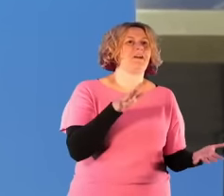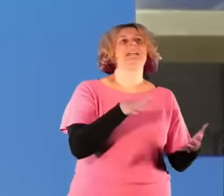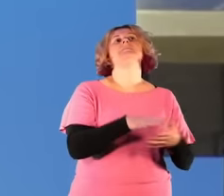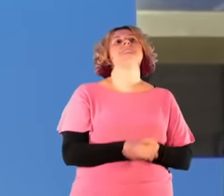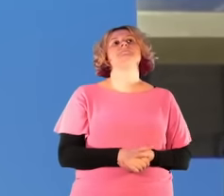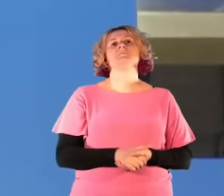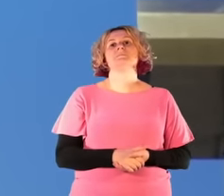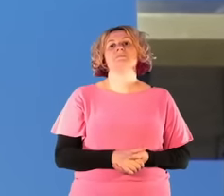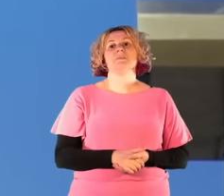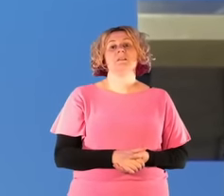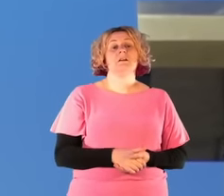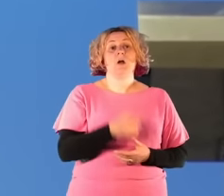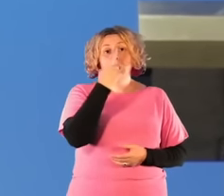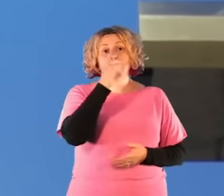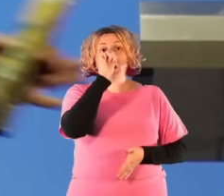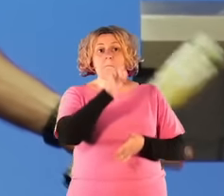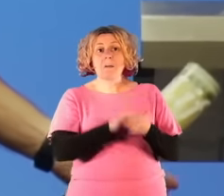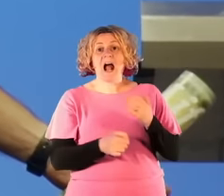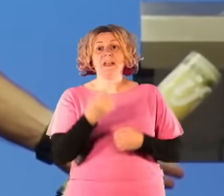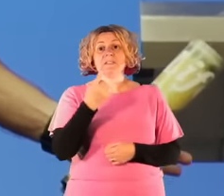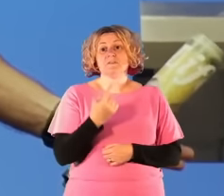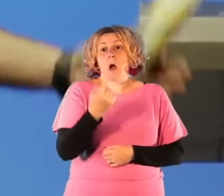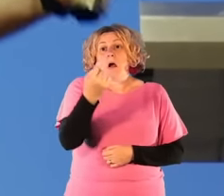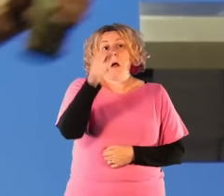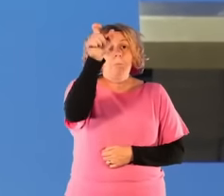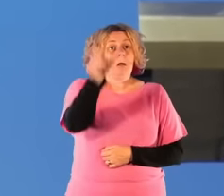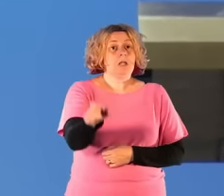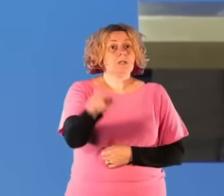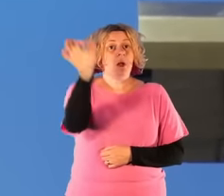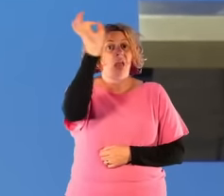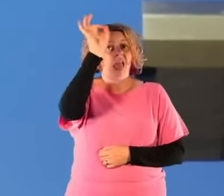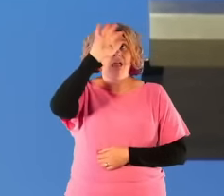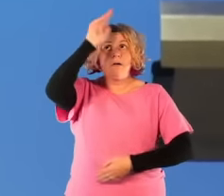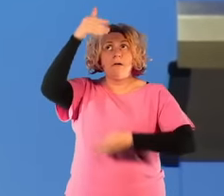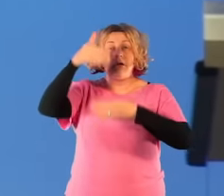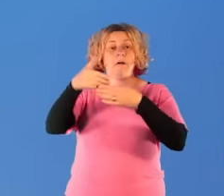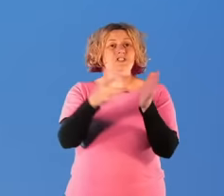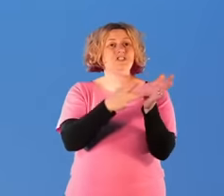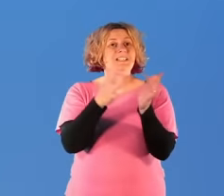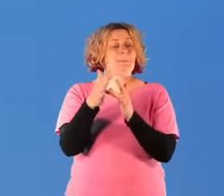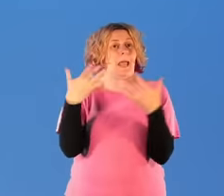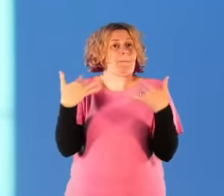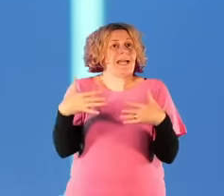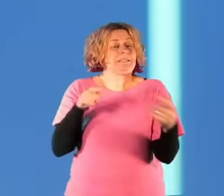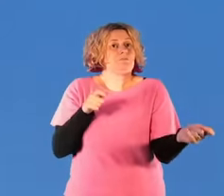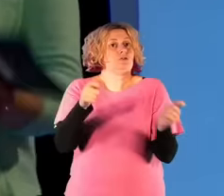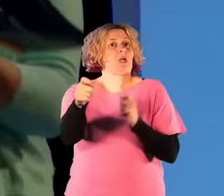those who don't yet know Jesus. And would it be amazing if their life was changed?